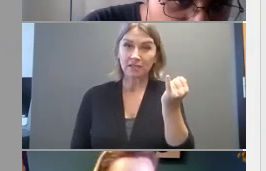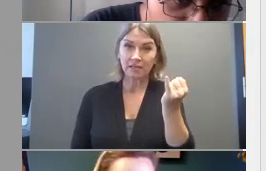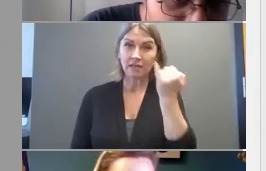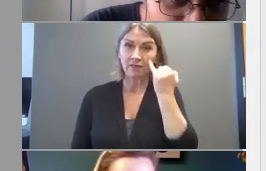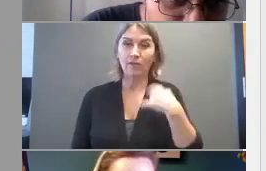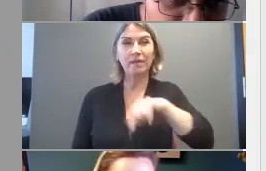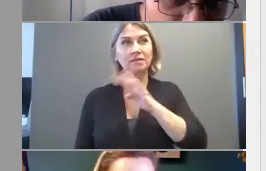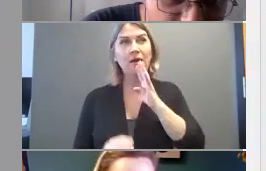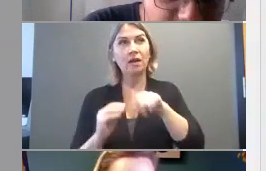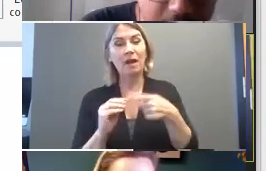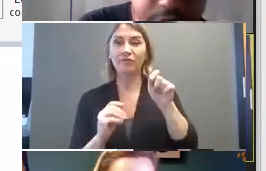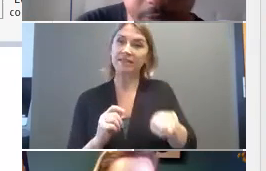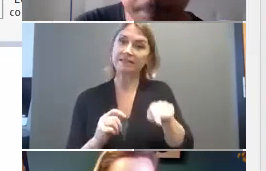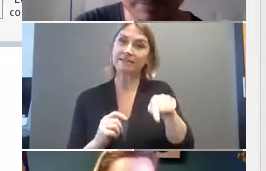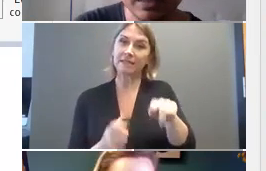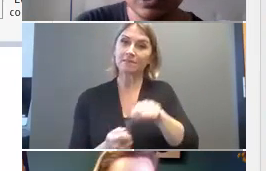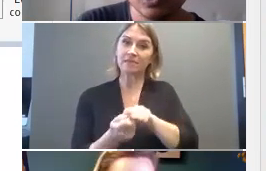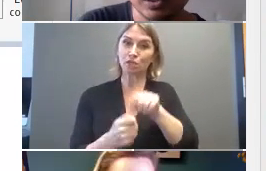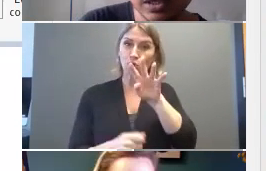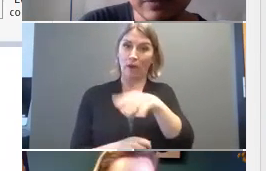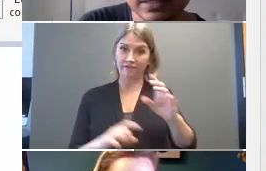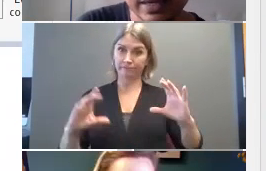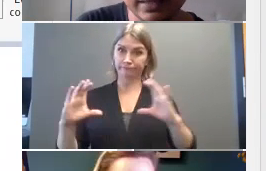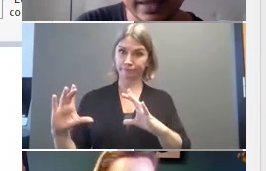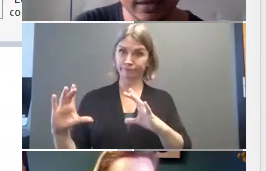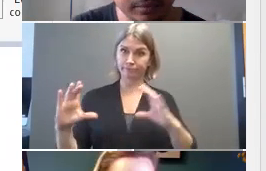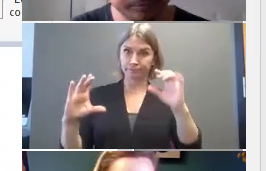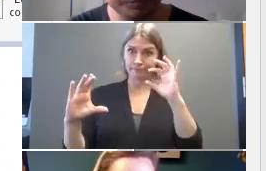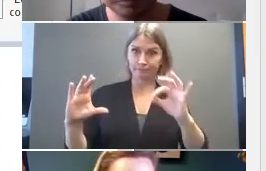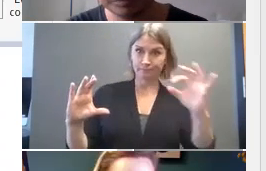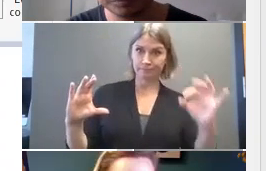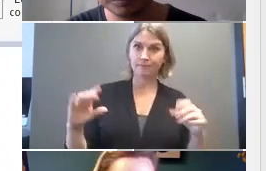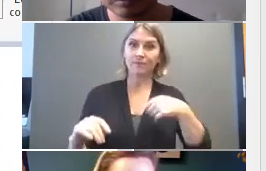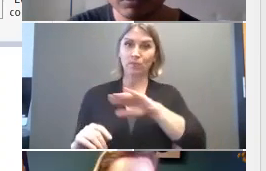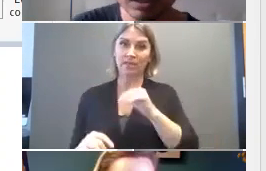about this particular graph here. So here we said that